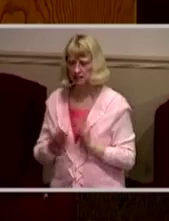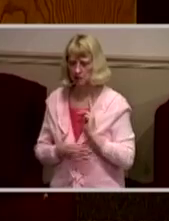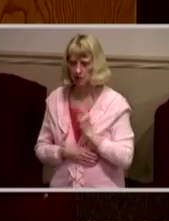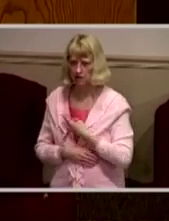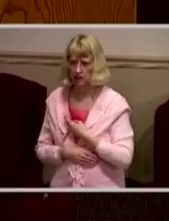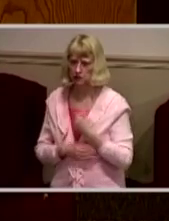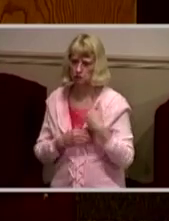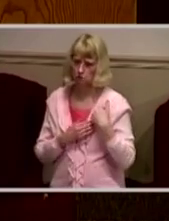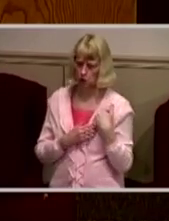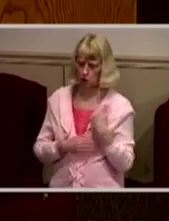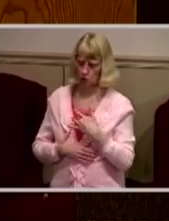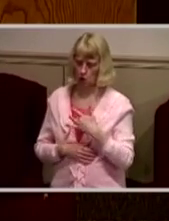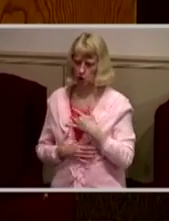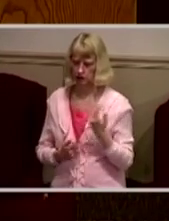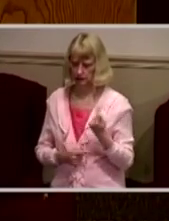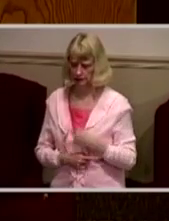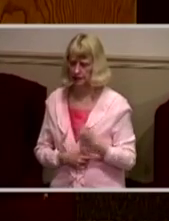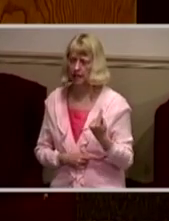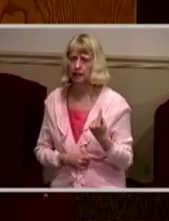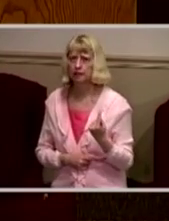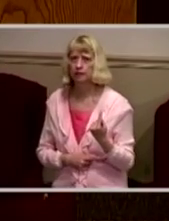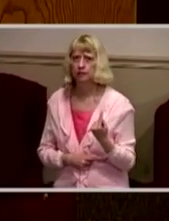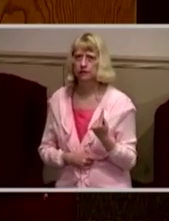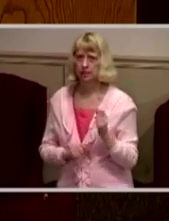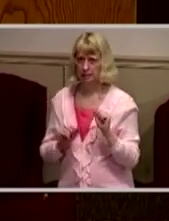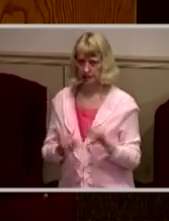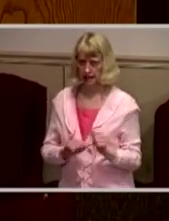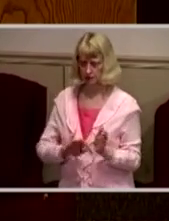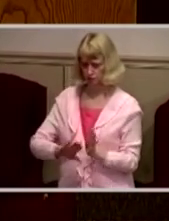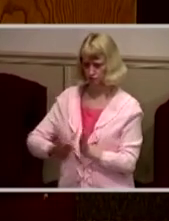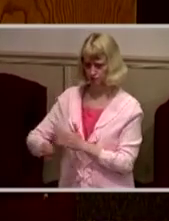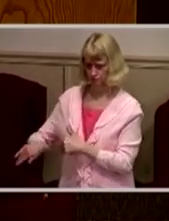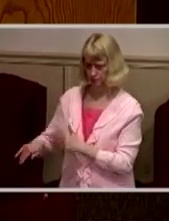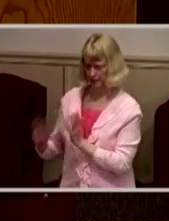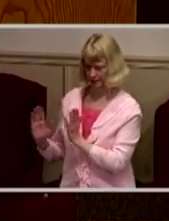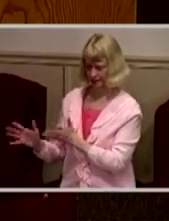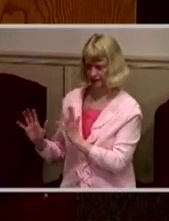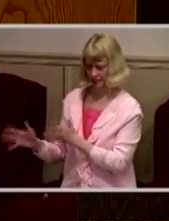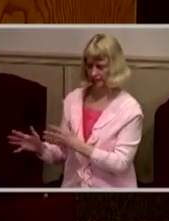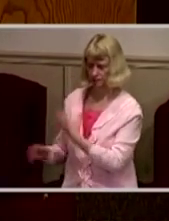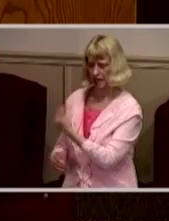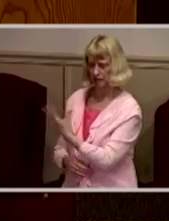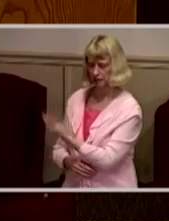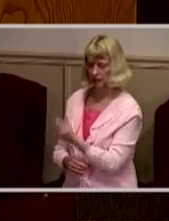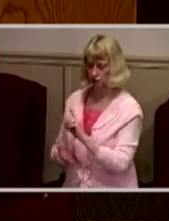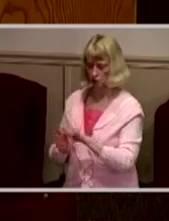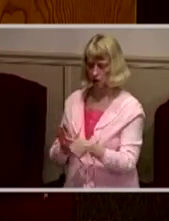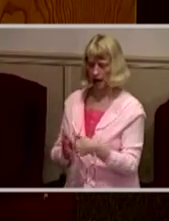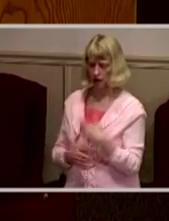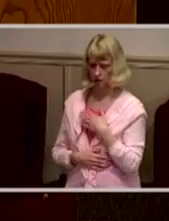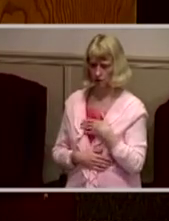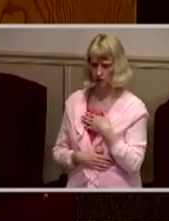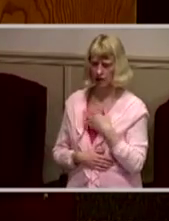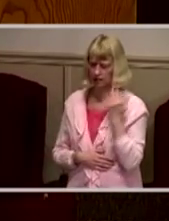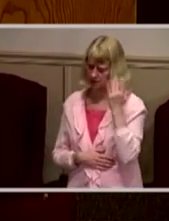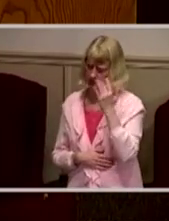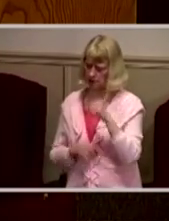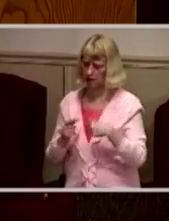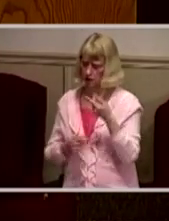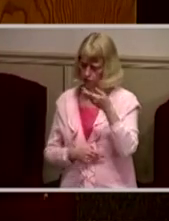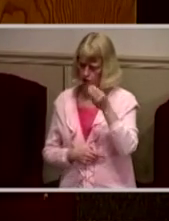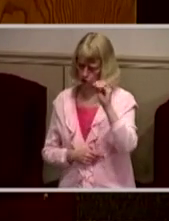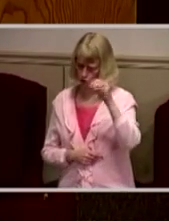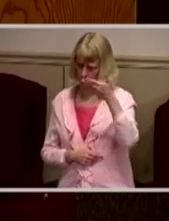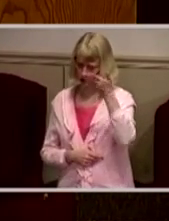have burdens in our heart today, but can you put those burdens out in pasture for a while and think about the grace of